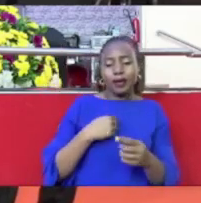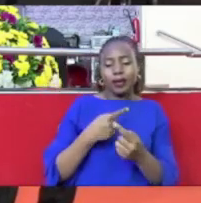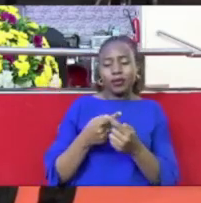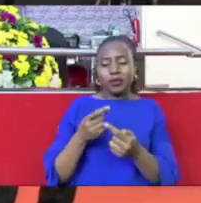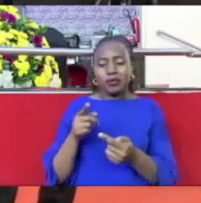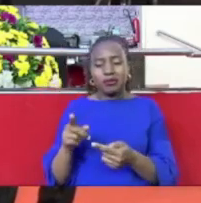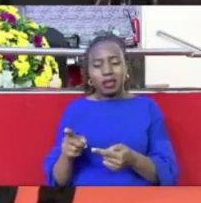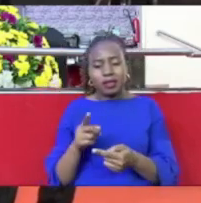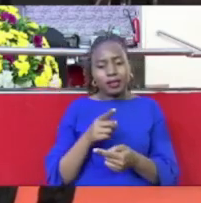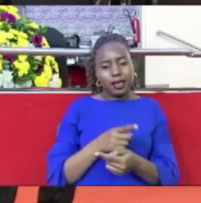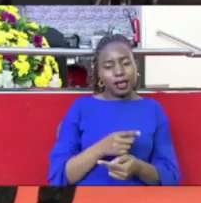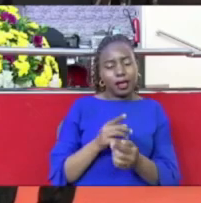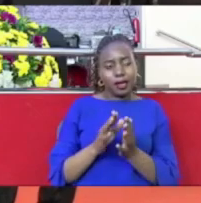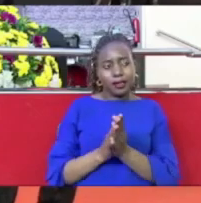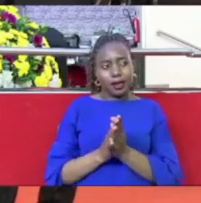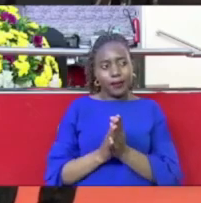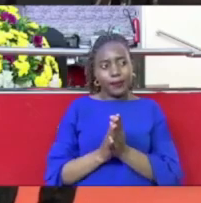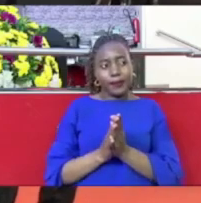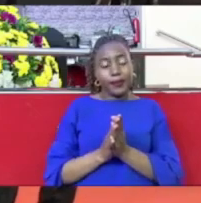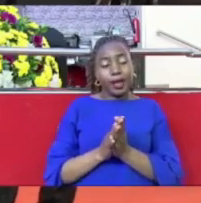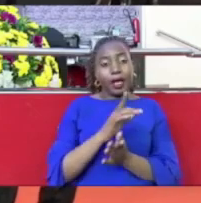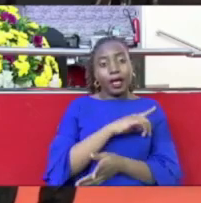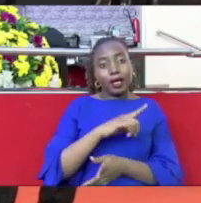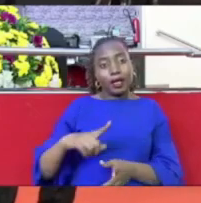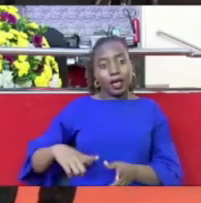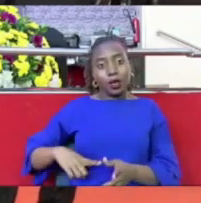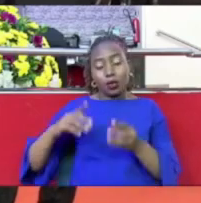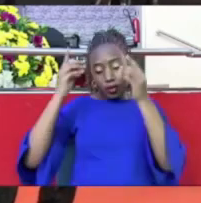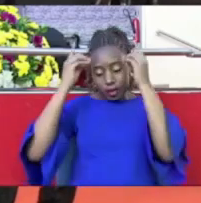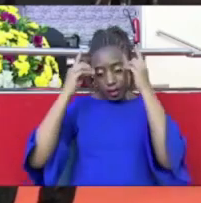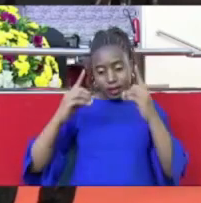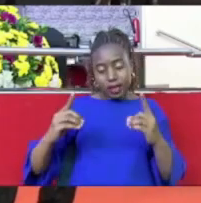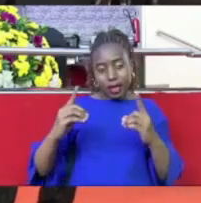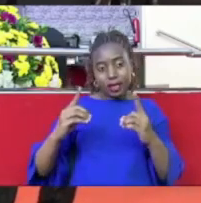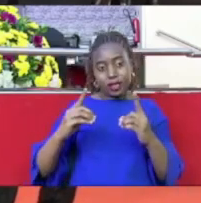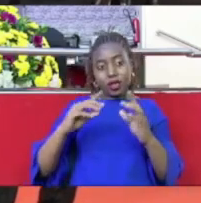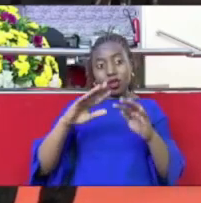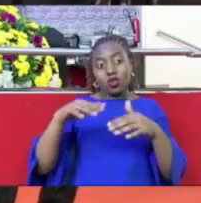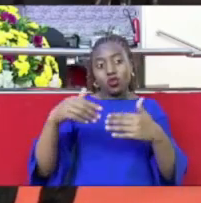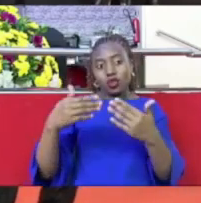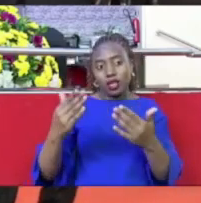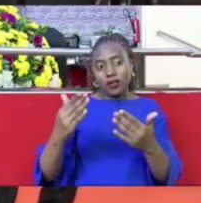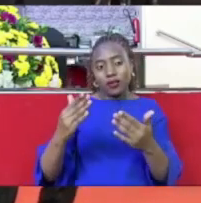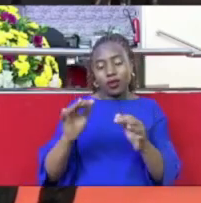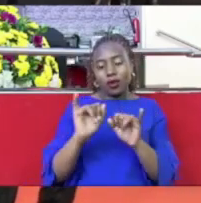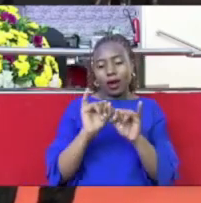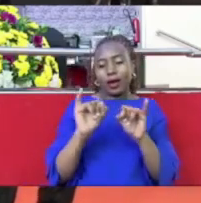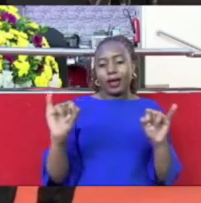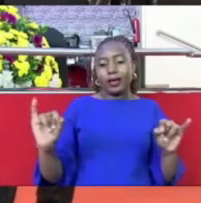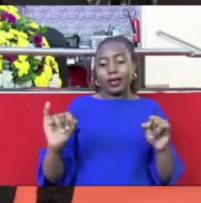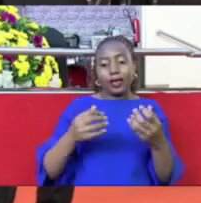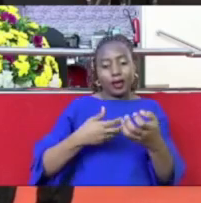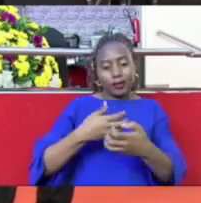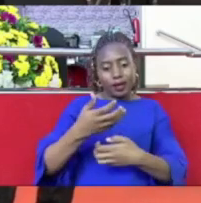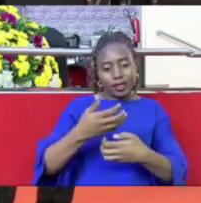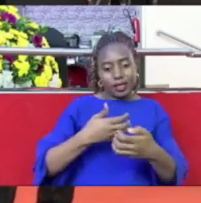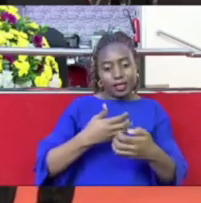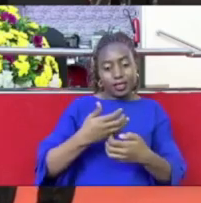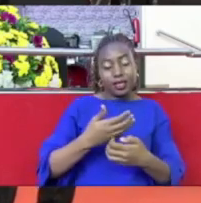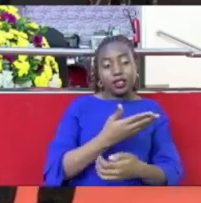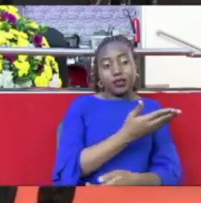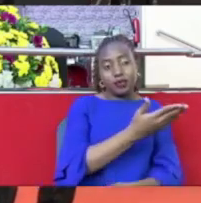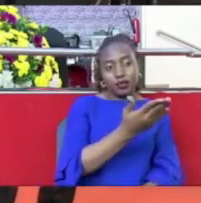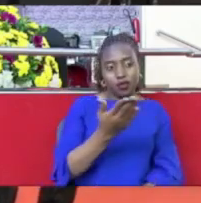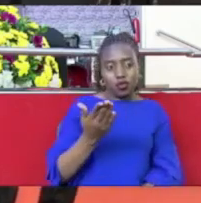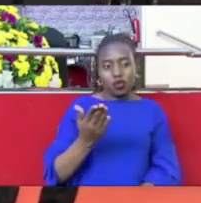Mungu nikomboe toka kwa haya. The Lord decide to bring a clean deal your way. Bwana atakuletea biashara ambayo ni safi. Without using